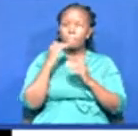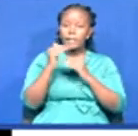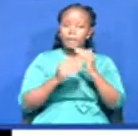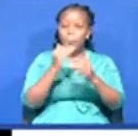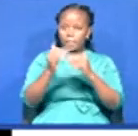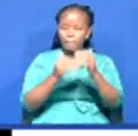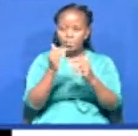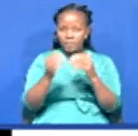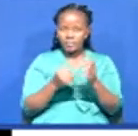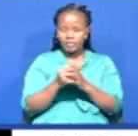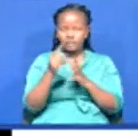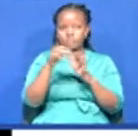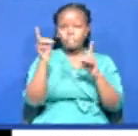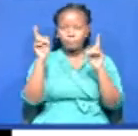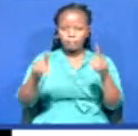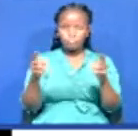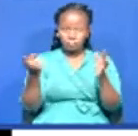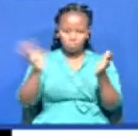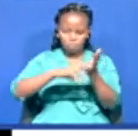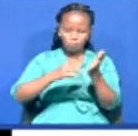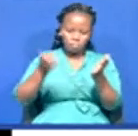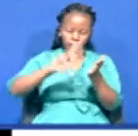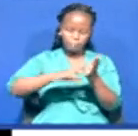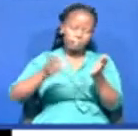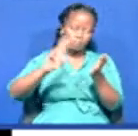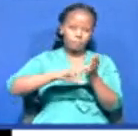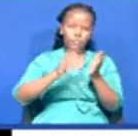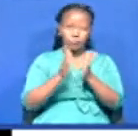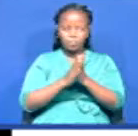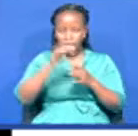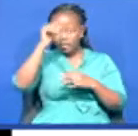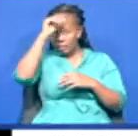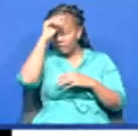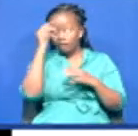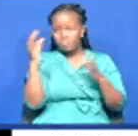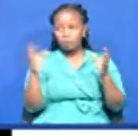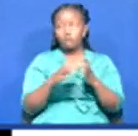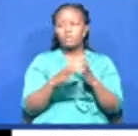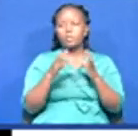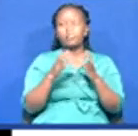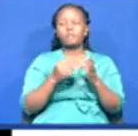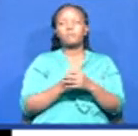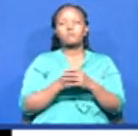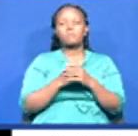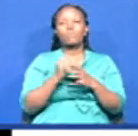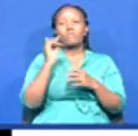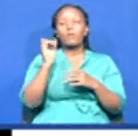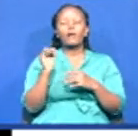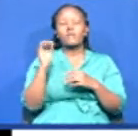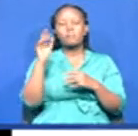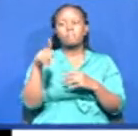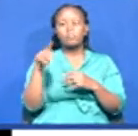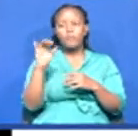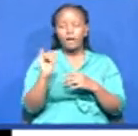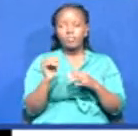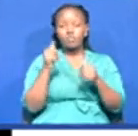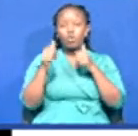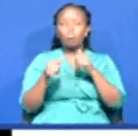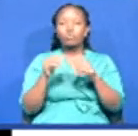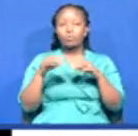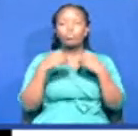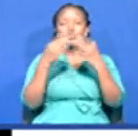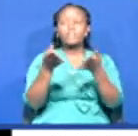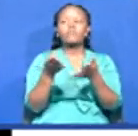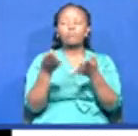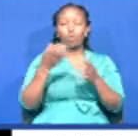you need to register it with a particular government agency, and that is the Kenya Industrial Property Institute, that will give you a certificate for ownership